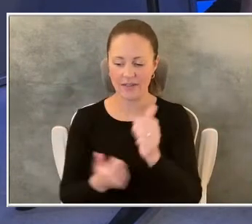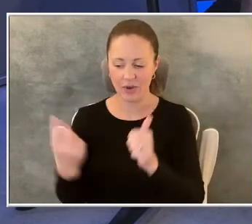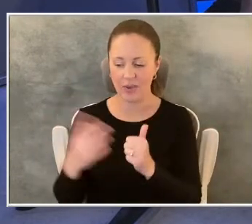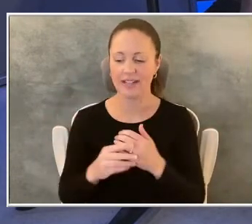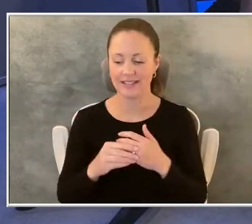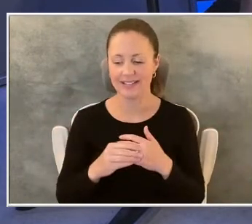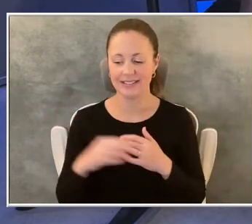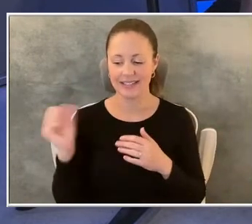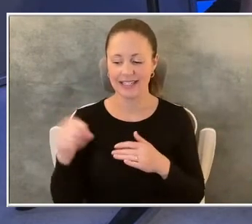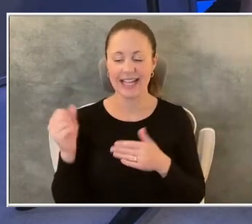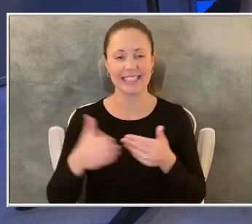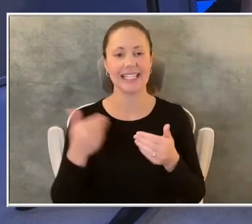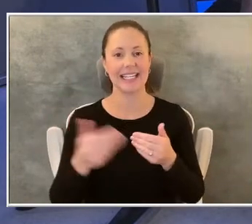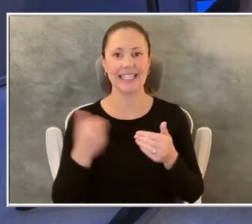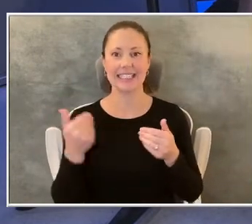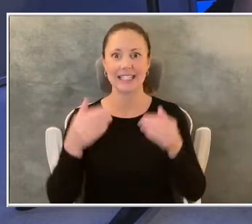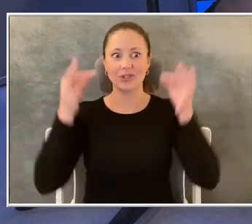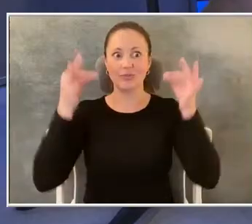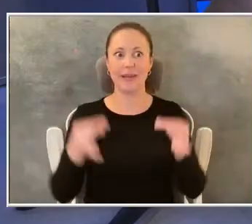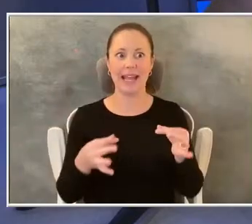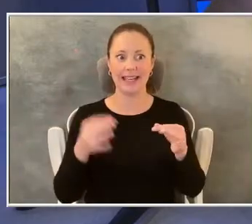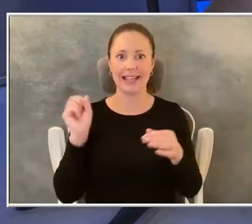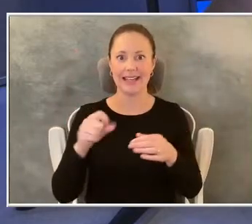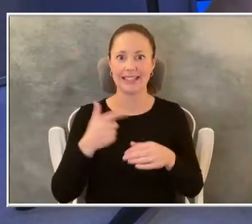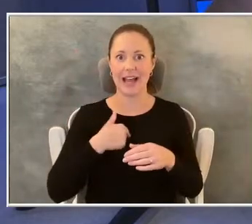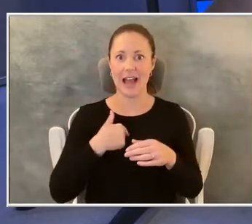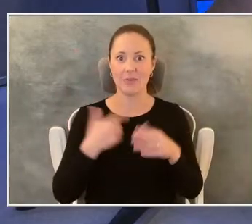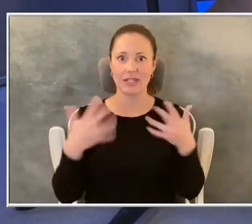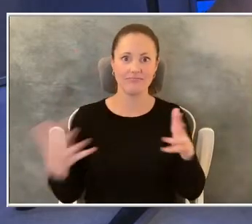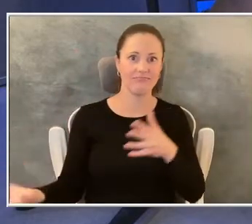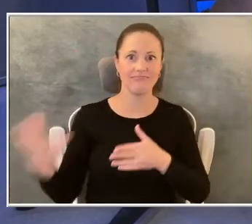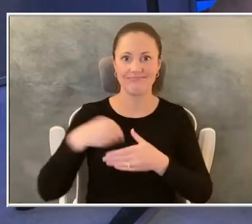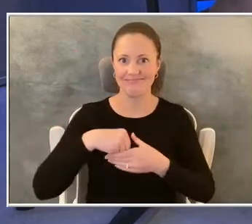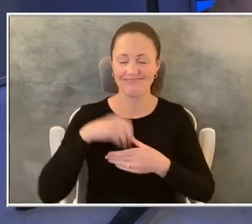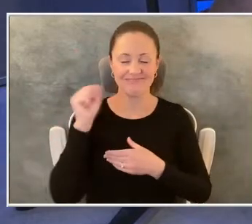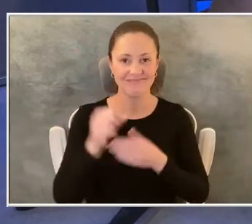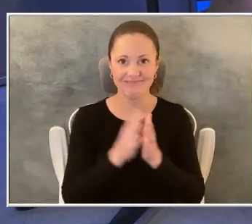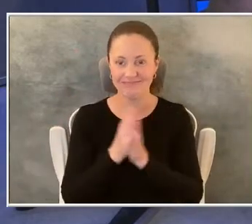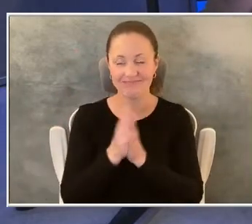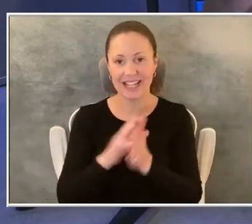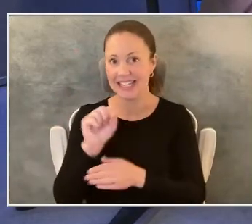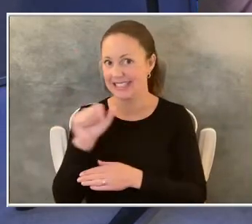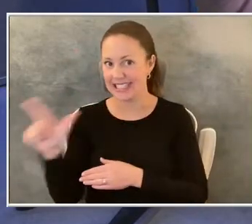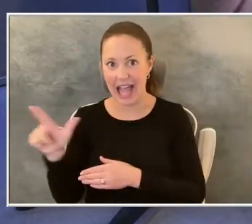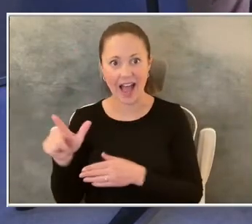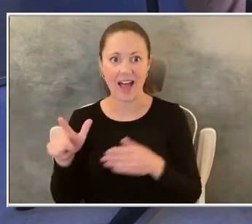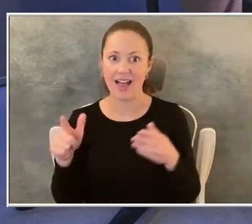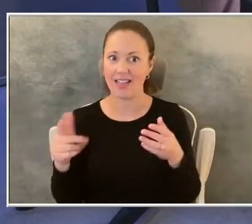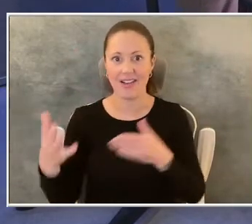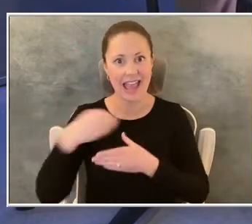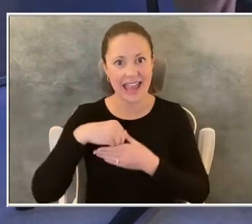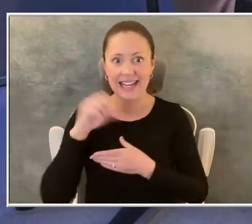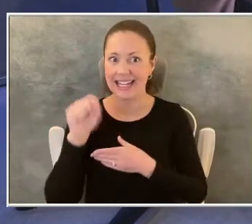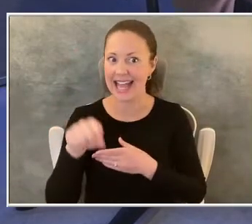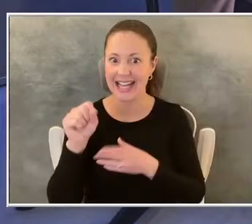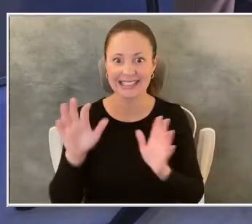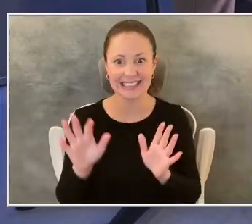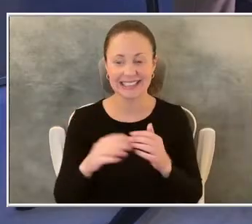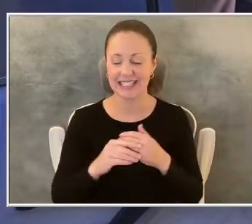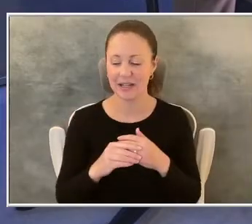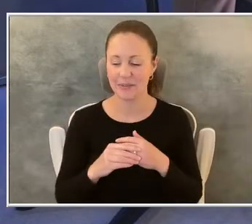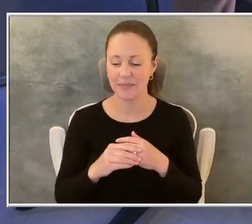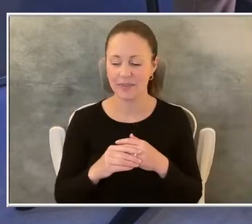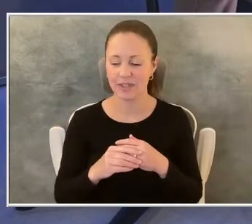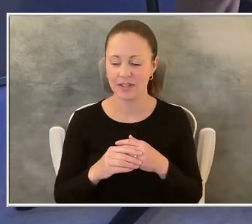again, I was all in. Whatever you guys say, I'll do. he was in, and That's Sal right. was in, That's everyone right. was in. Right. So be sure to ask